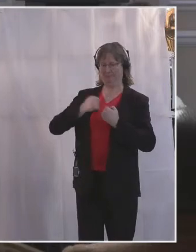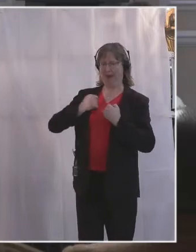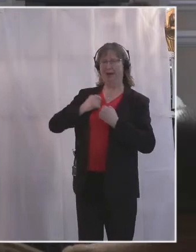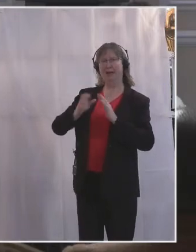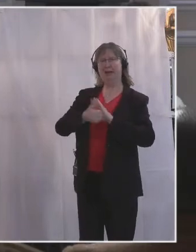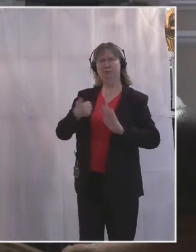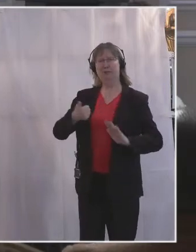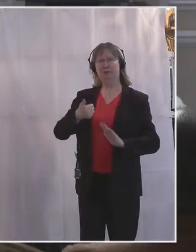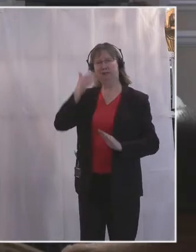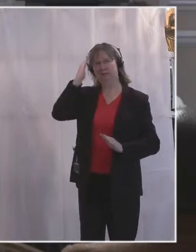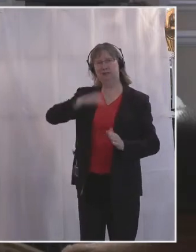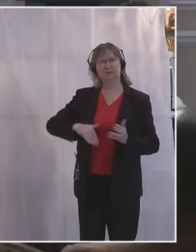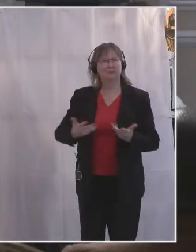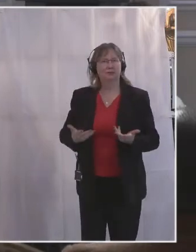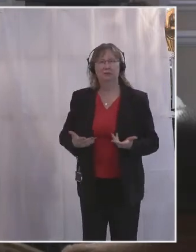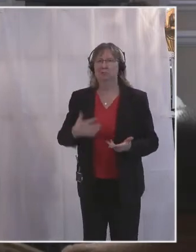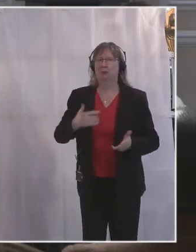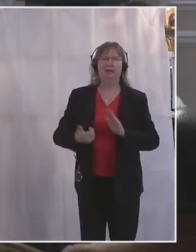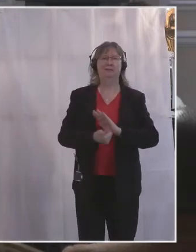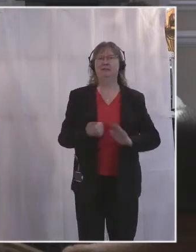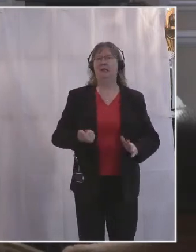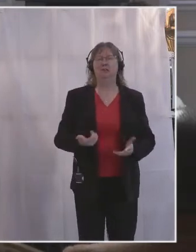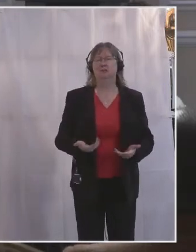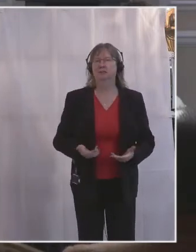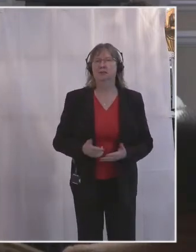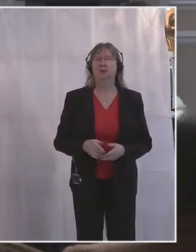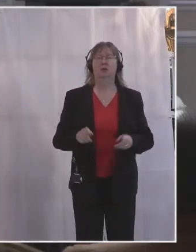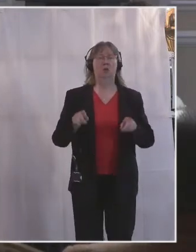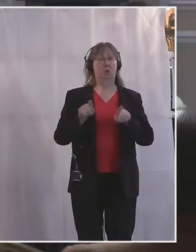And I am a